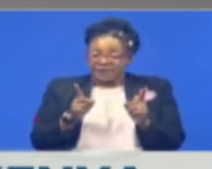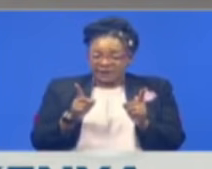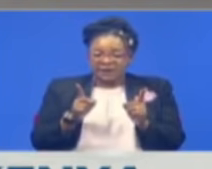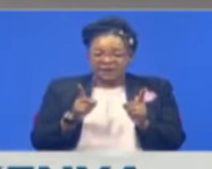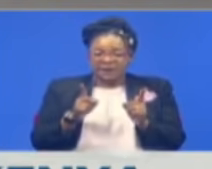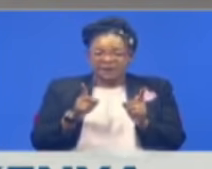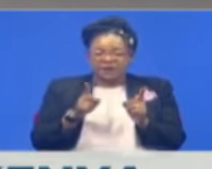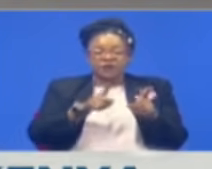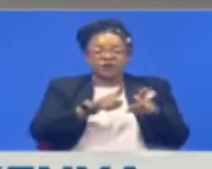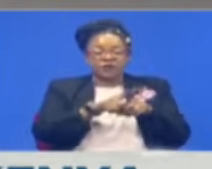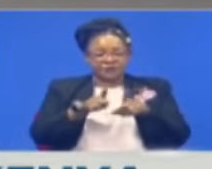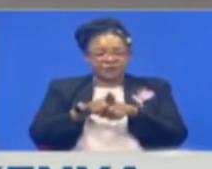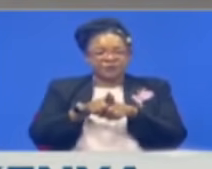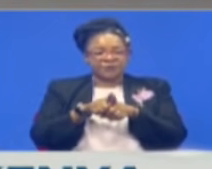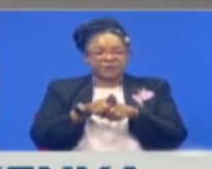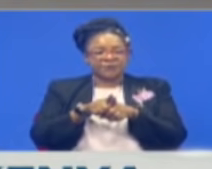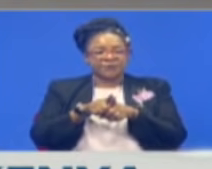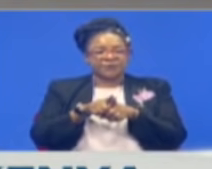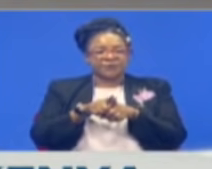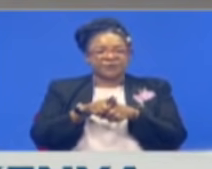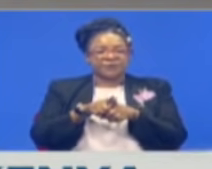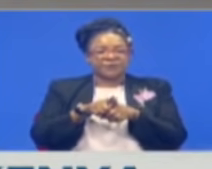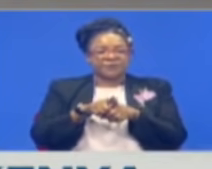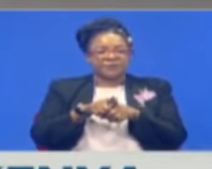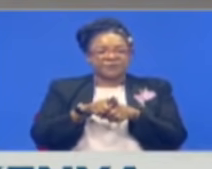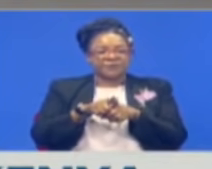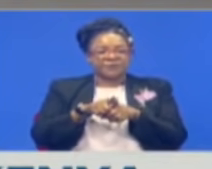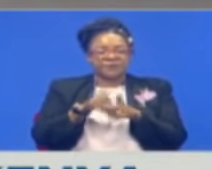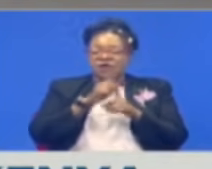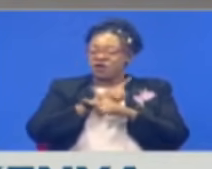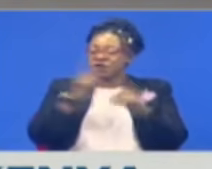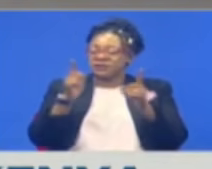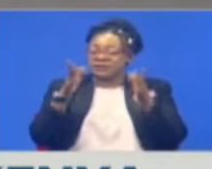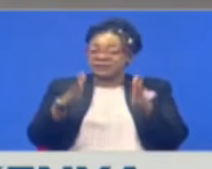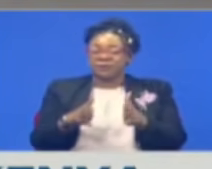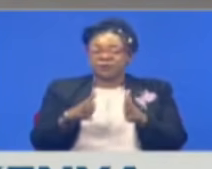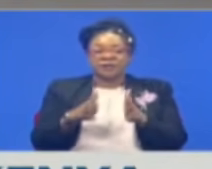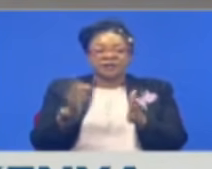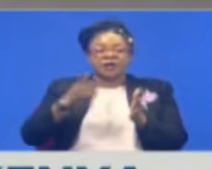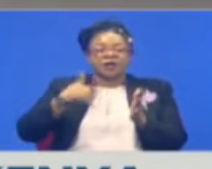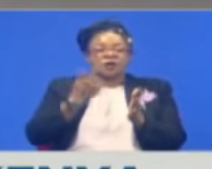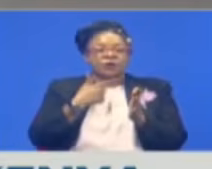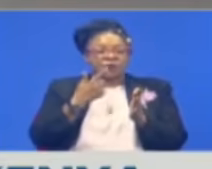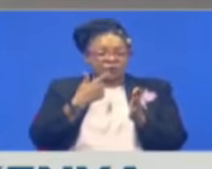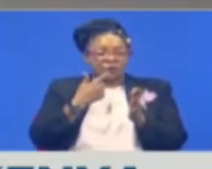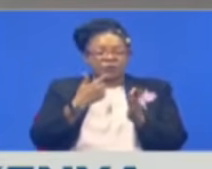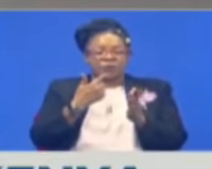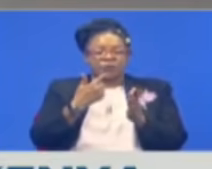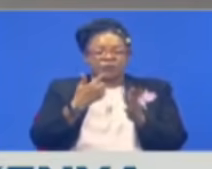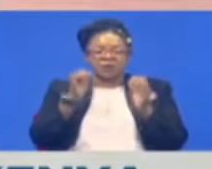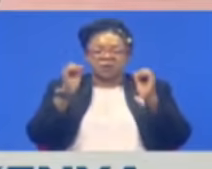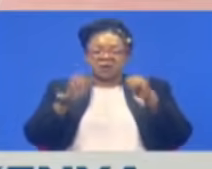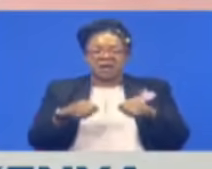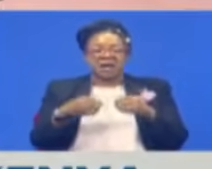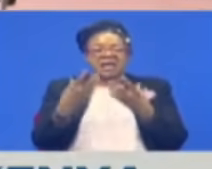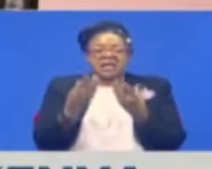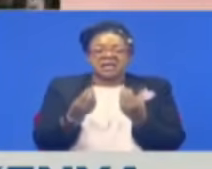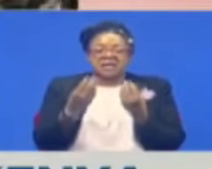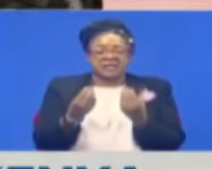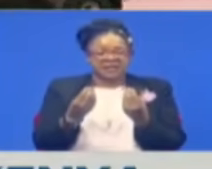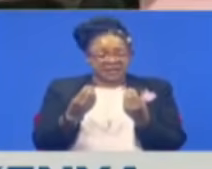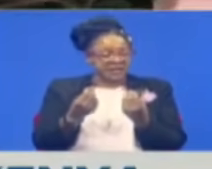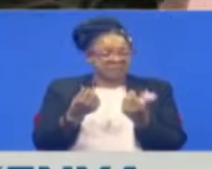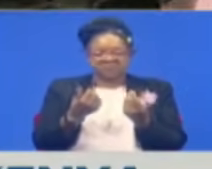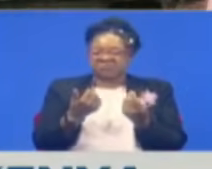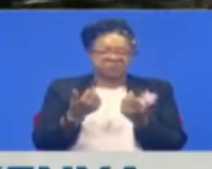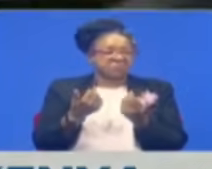also not somebody who is easily fooled. The